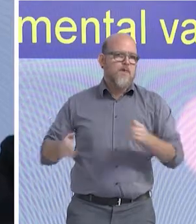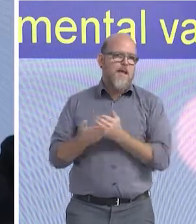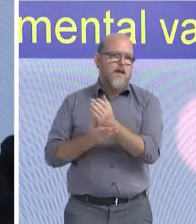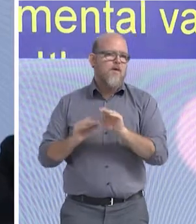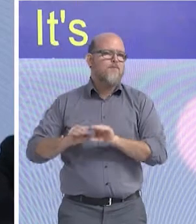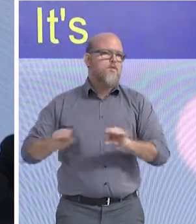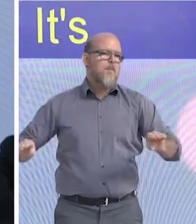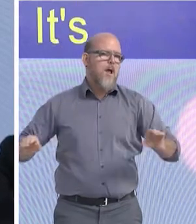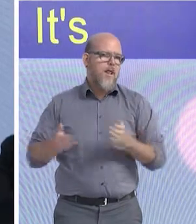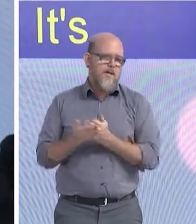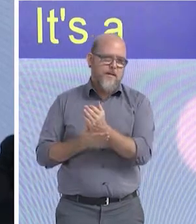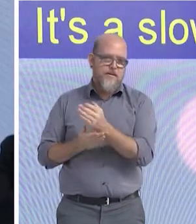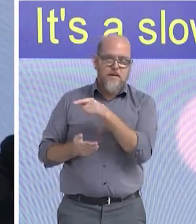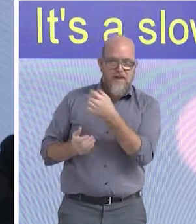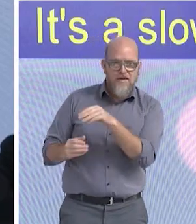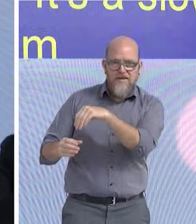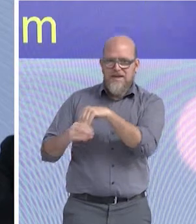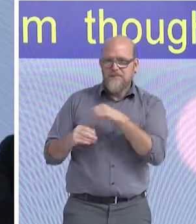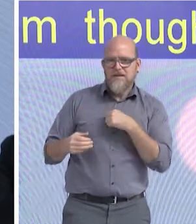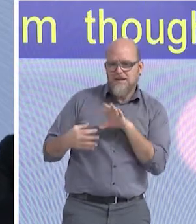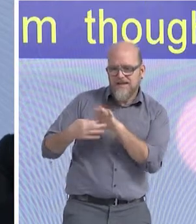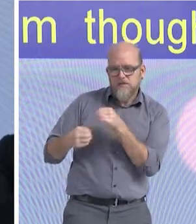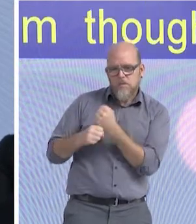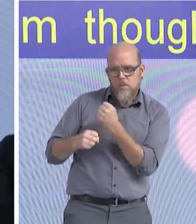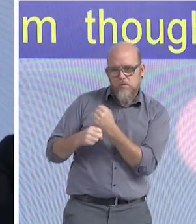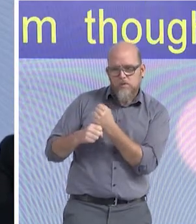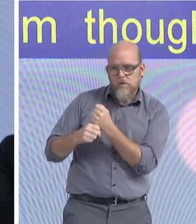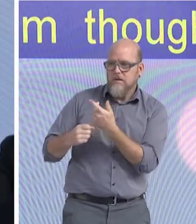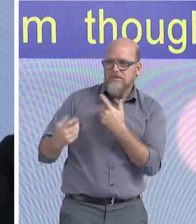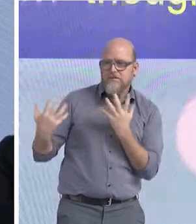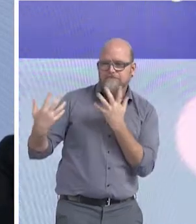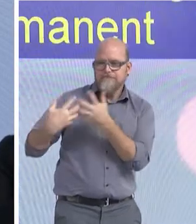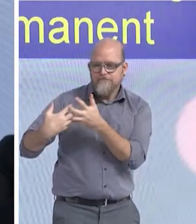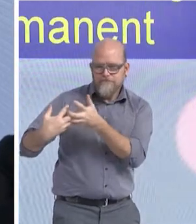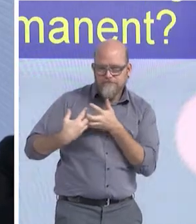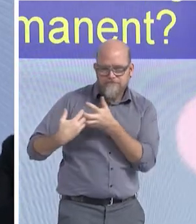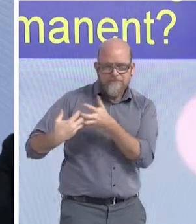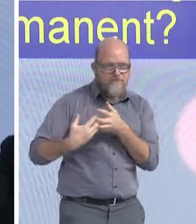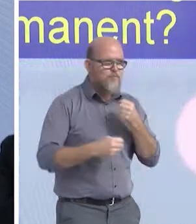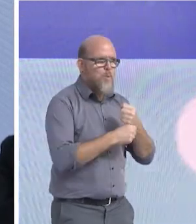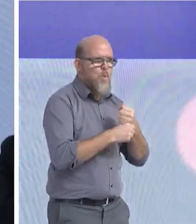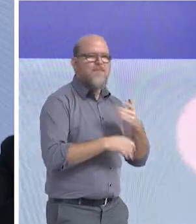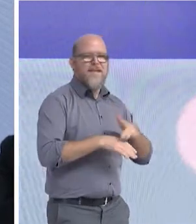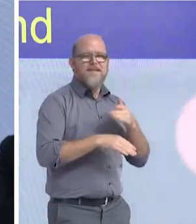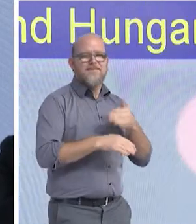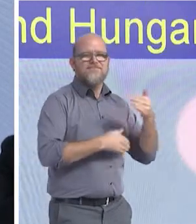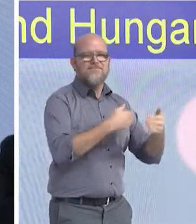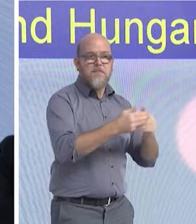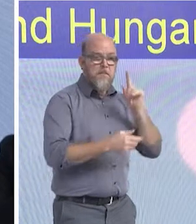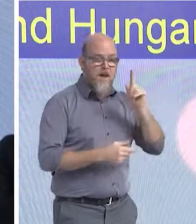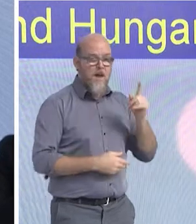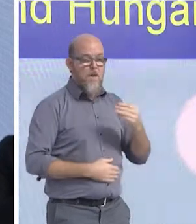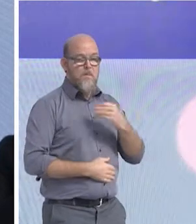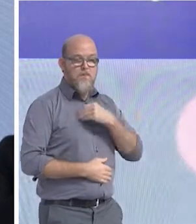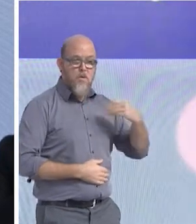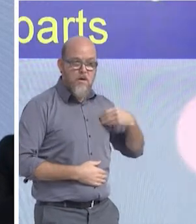though, isn't it? We need something more permanent, don't we? Because we talk about Poland and Hungary, but in fact, in many parts of Europe, there are problems